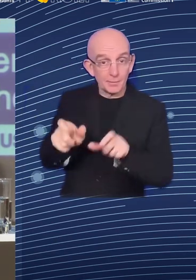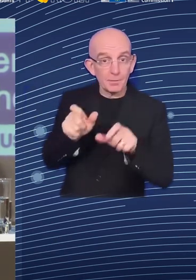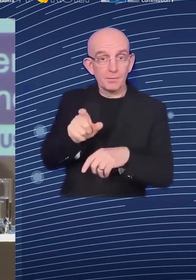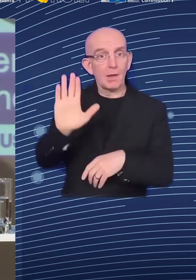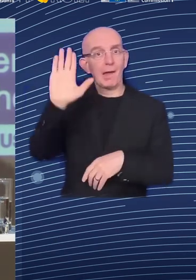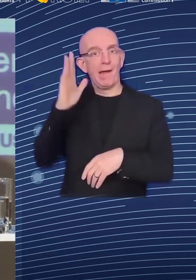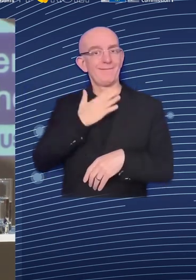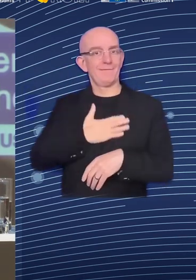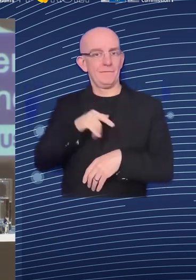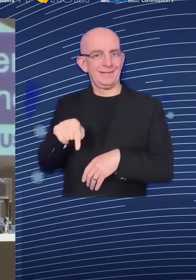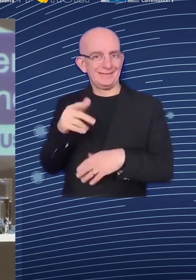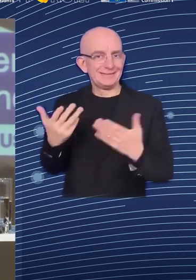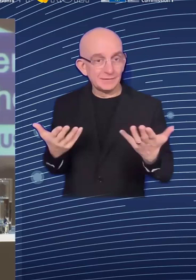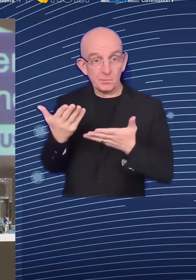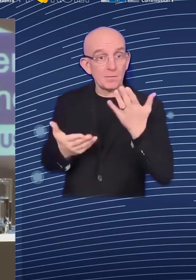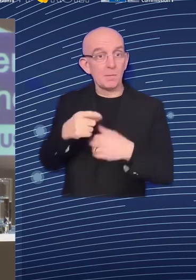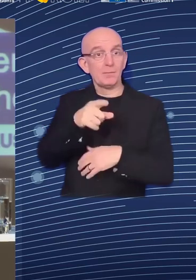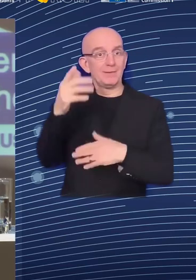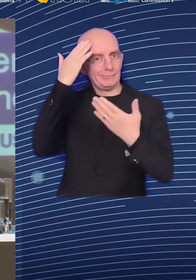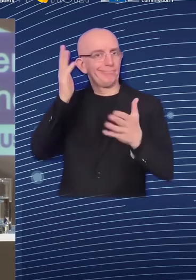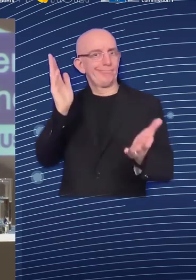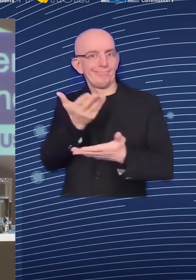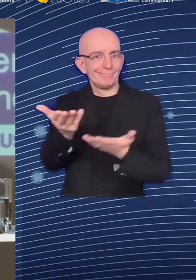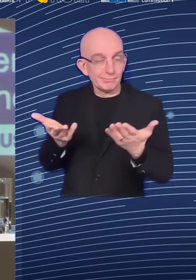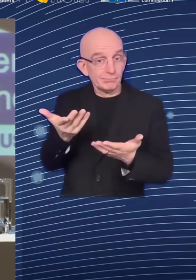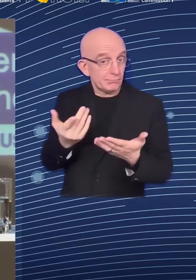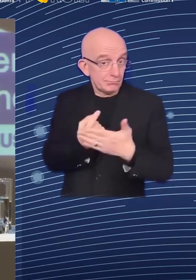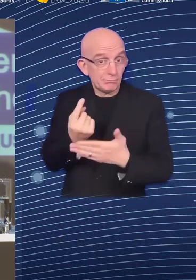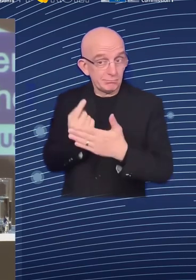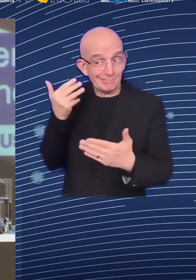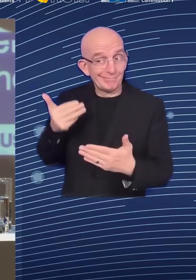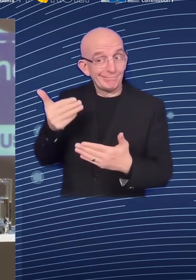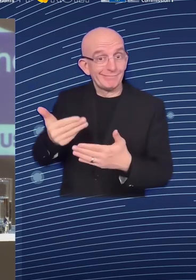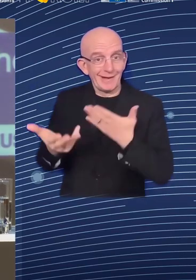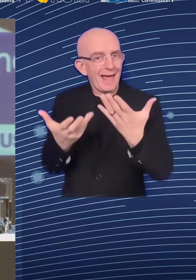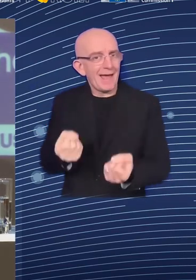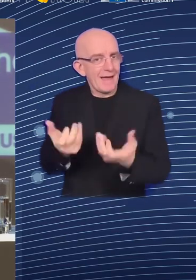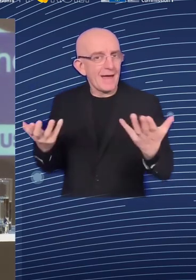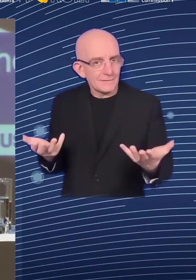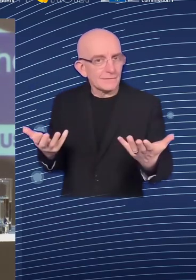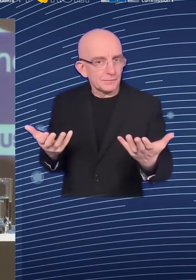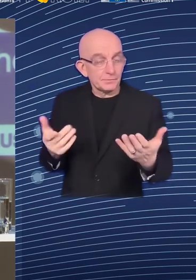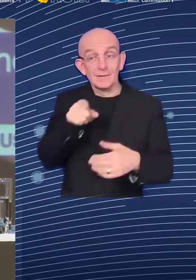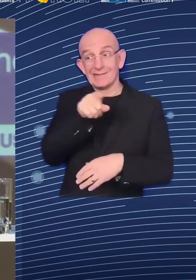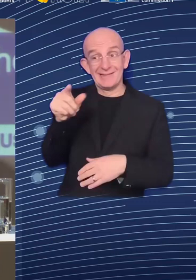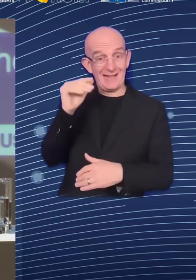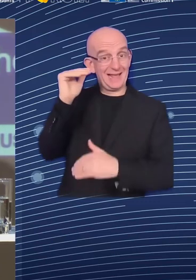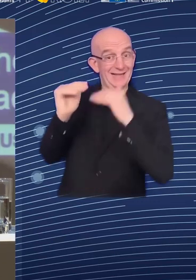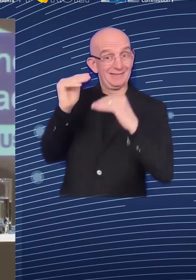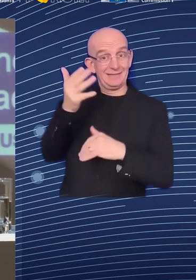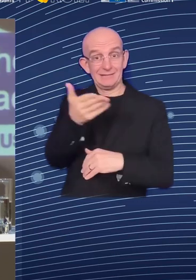it happens. But for adults, it's not exactly like that. But